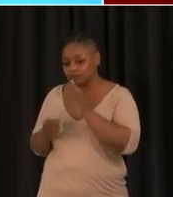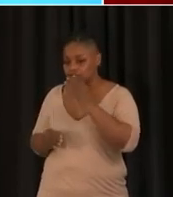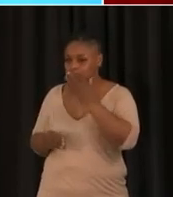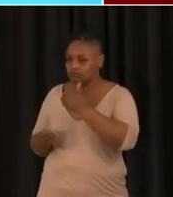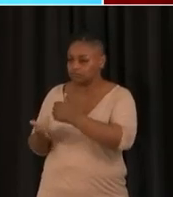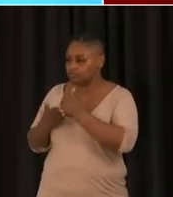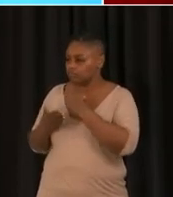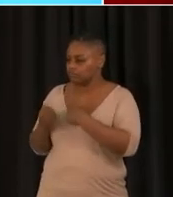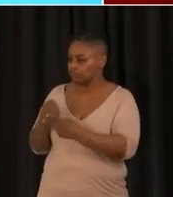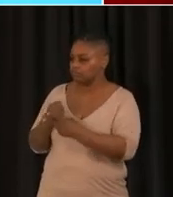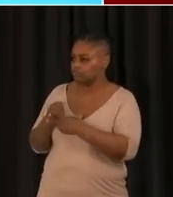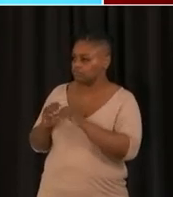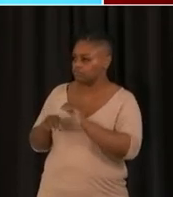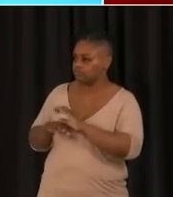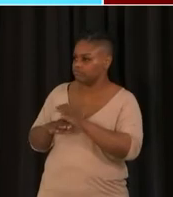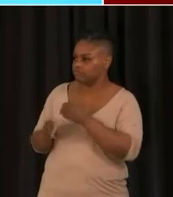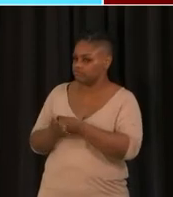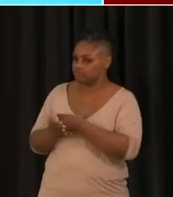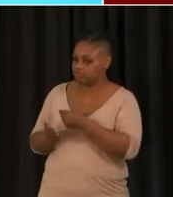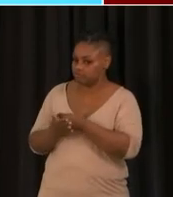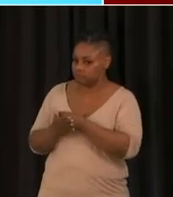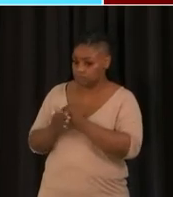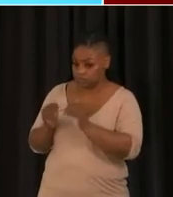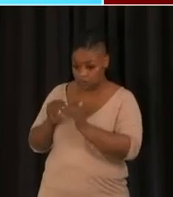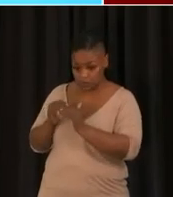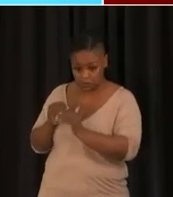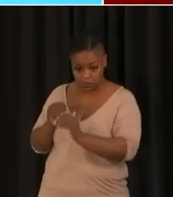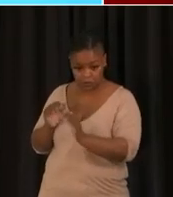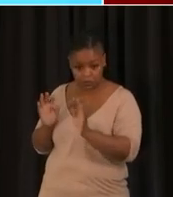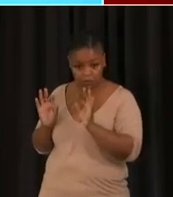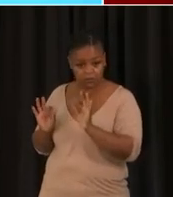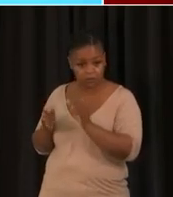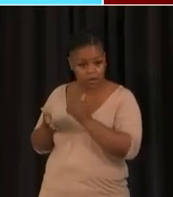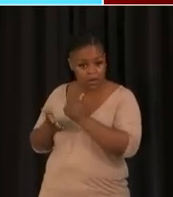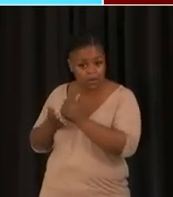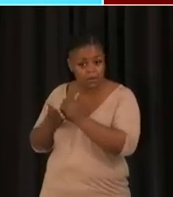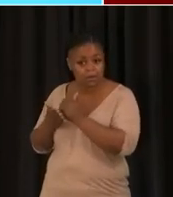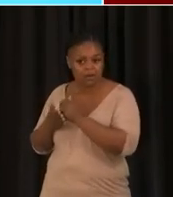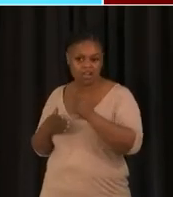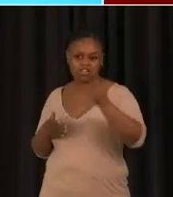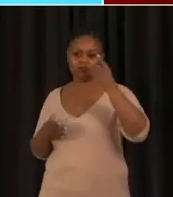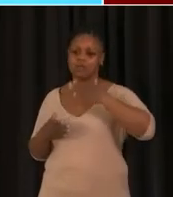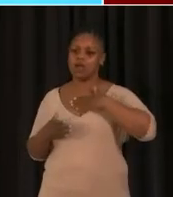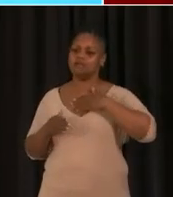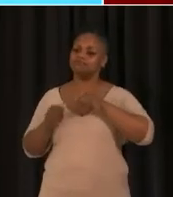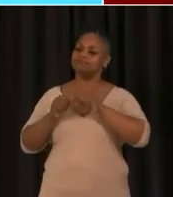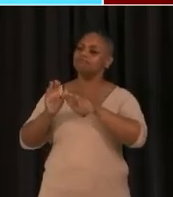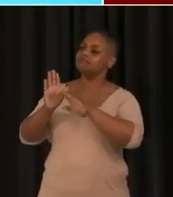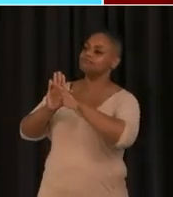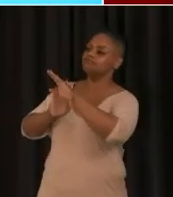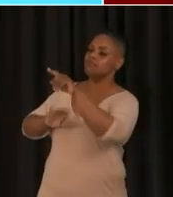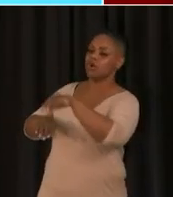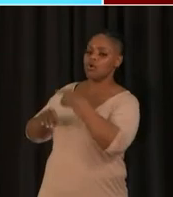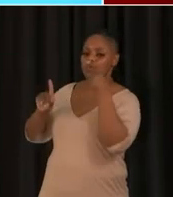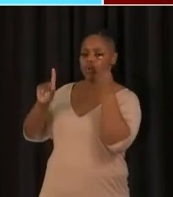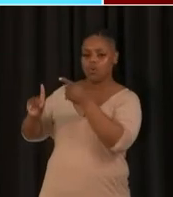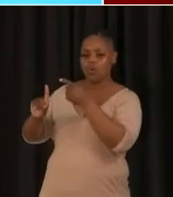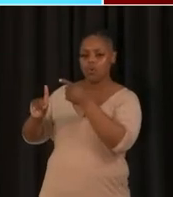Good afternoon, everyone. My name is Alana Joyner. I'm 27 years old, and I am a new proud homeowner in Ward